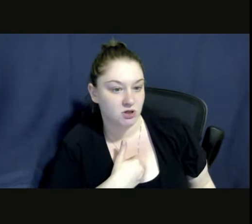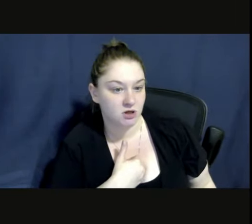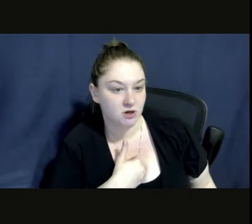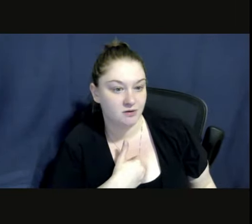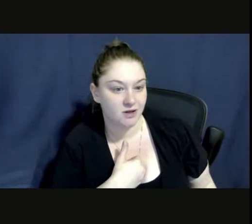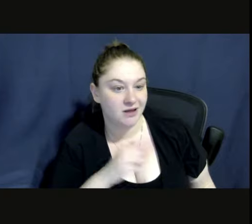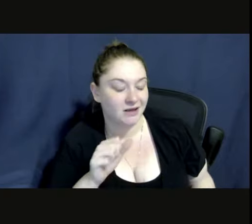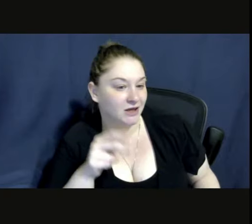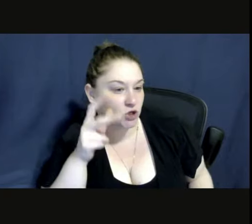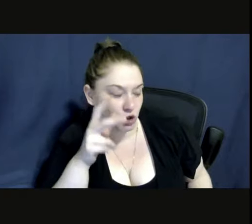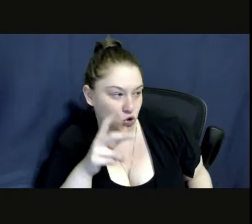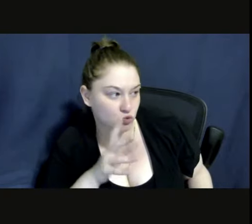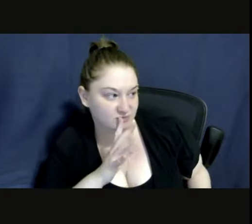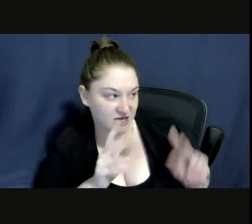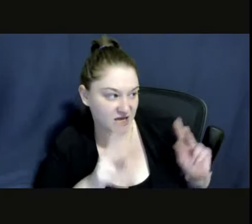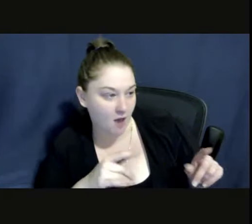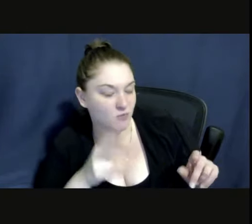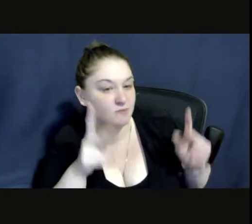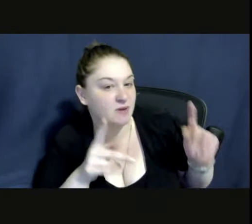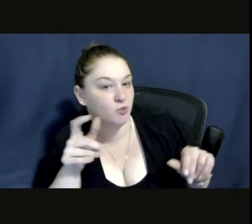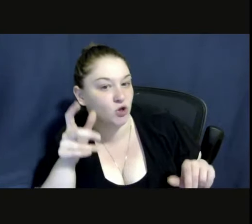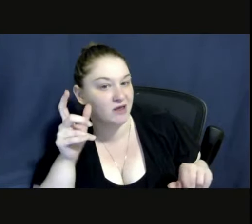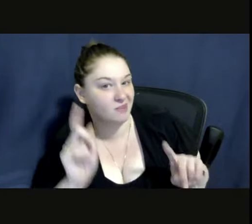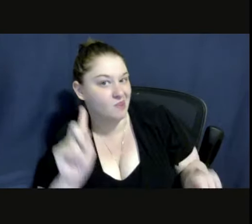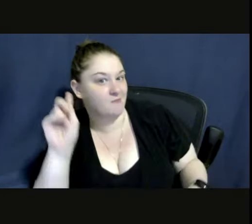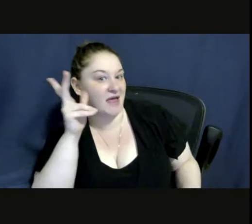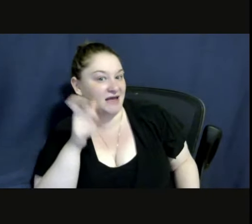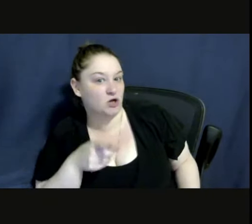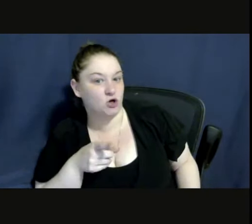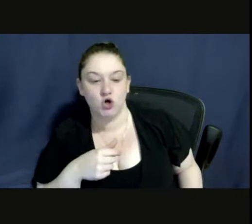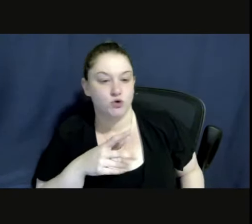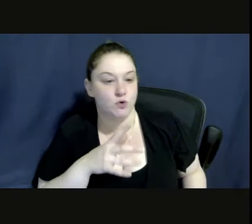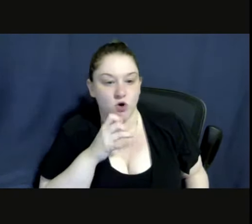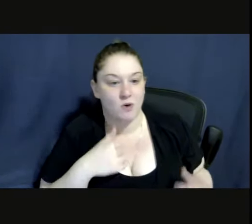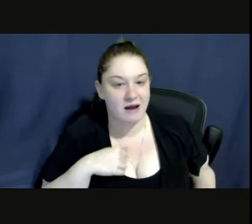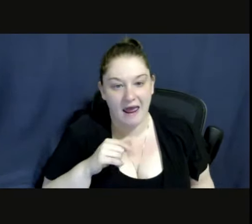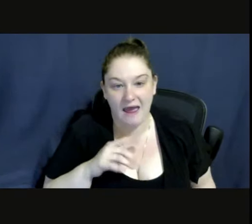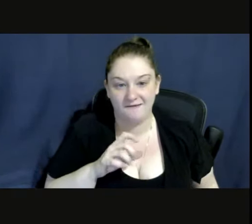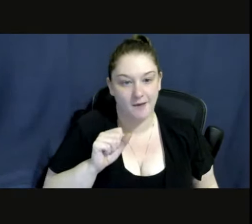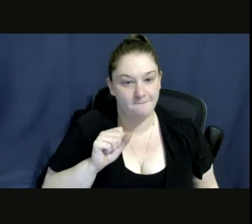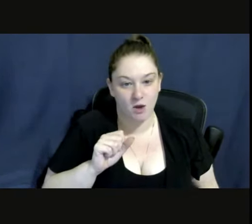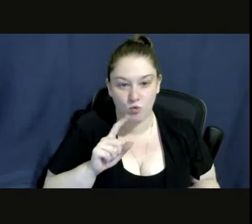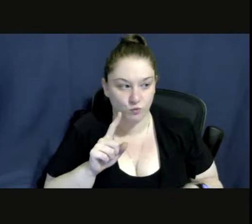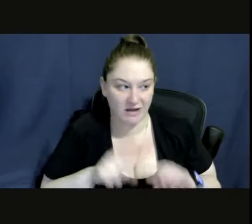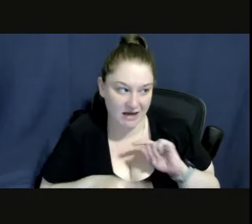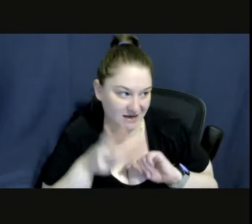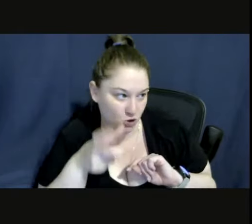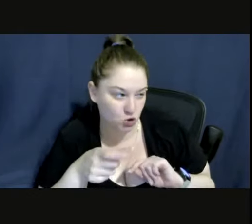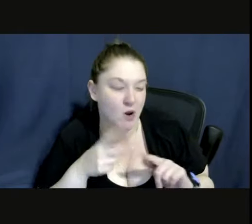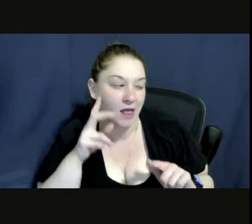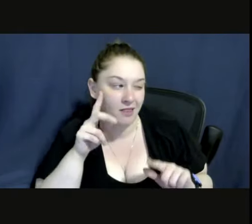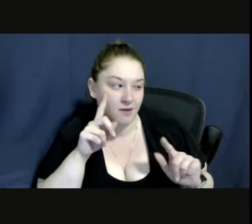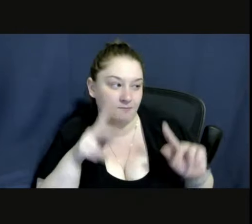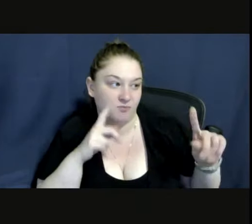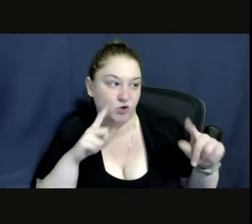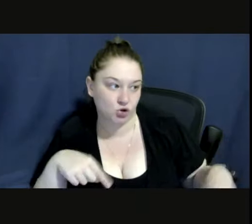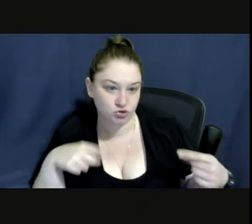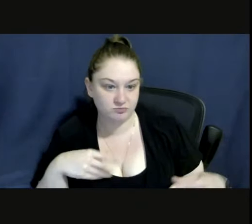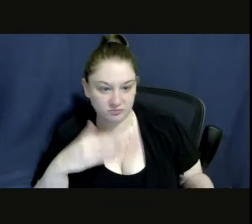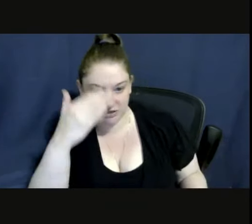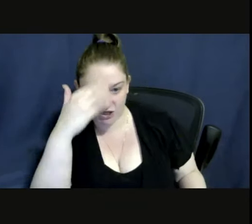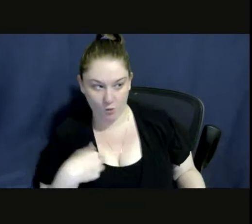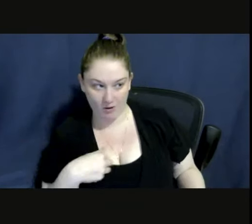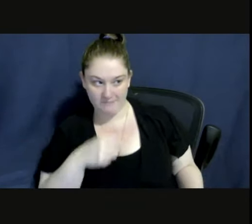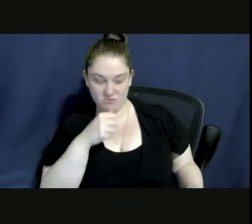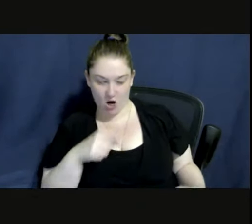up so people in the back can hear you. Understood. Because we're not amplified here in the room. Yeah. And so I think they're struggling because I know I'm not struggling,